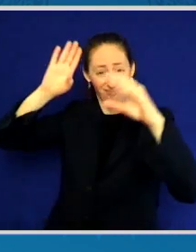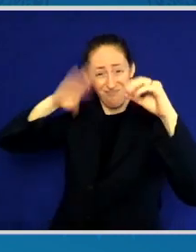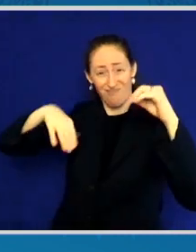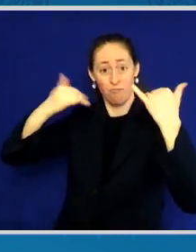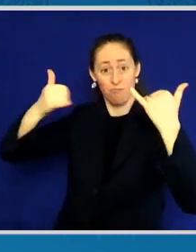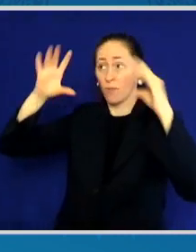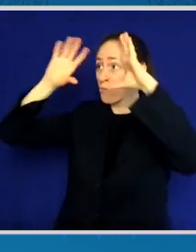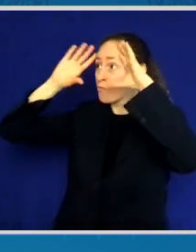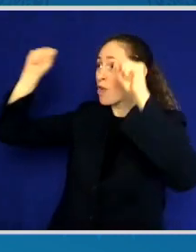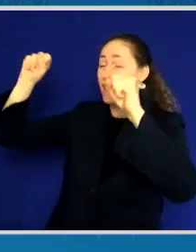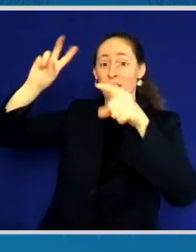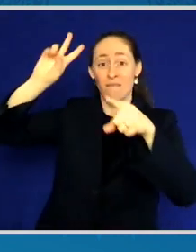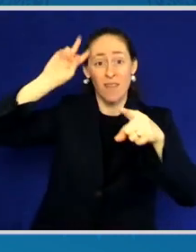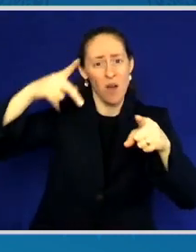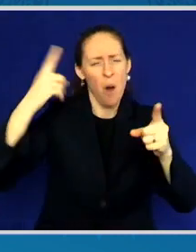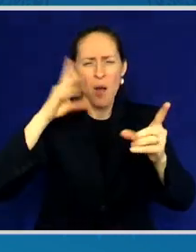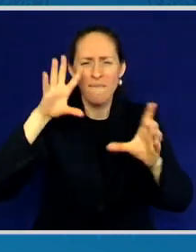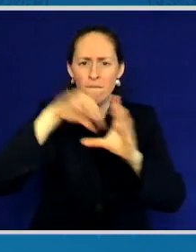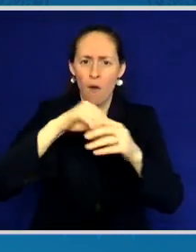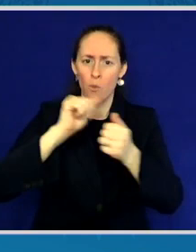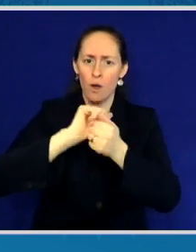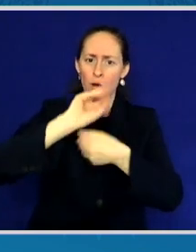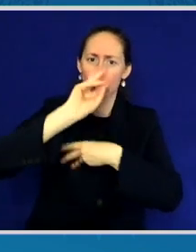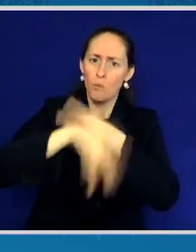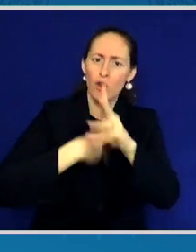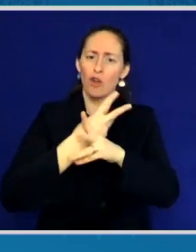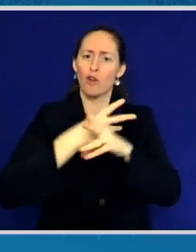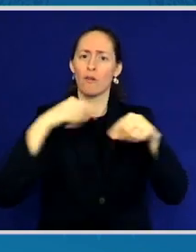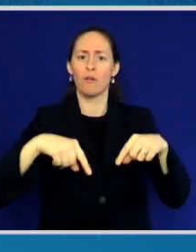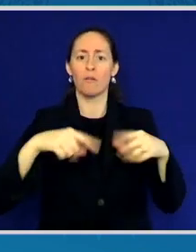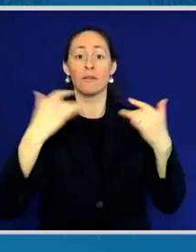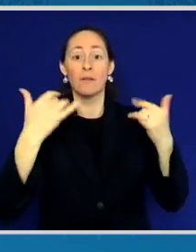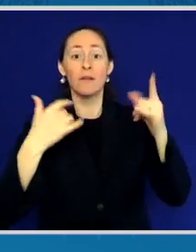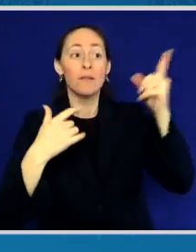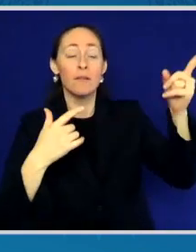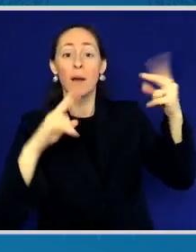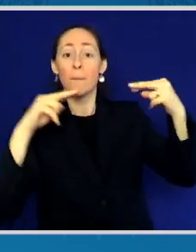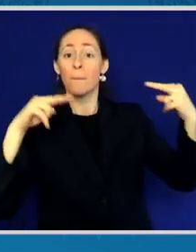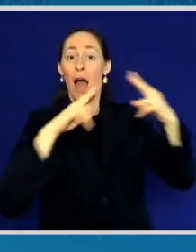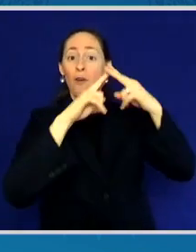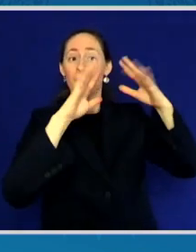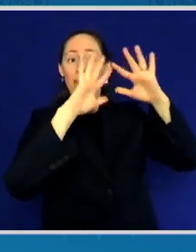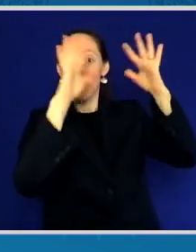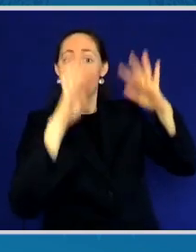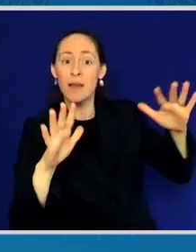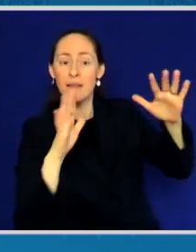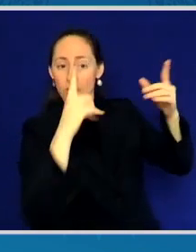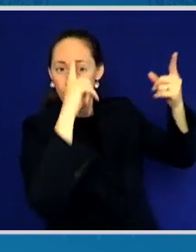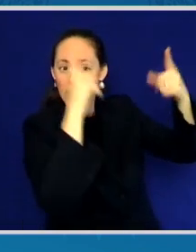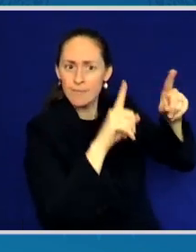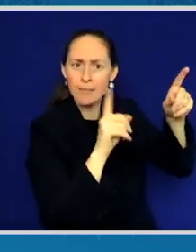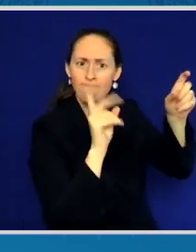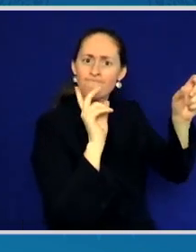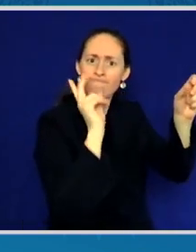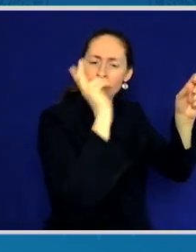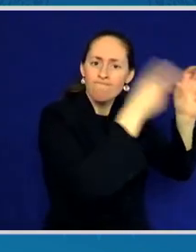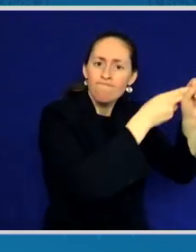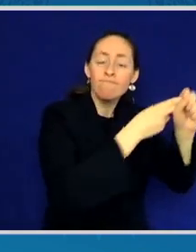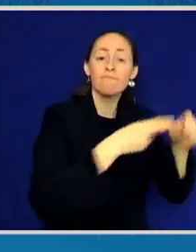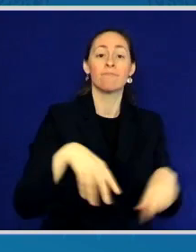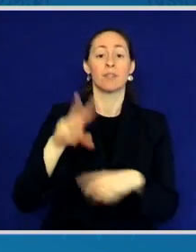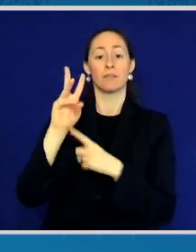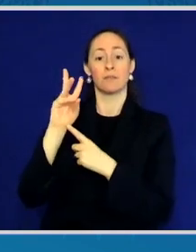Climate Accords, re-entry into the World Health Organization. We all know that the World Health Organization, with the U.S. as the